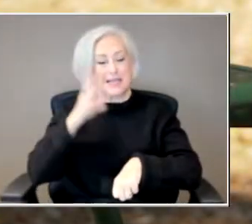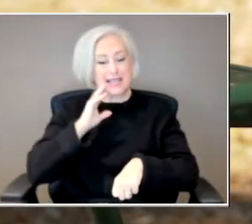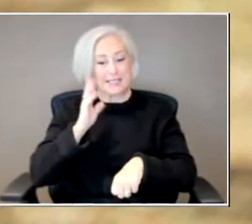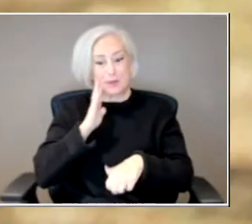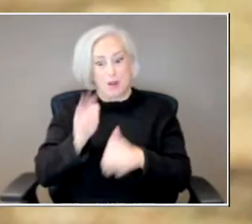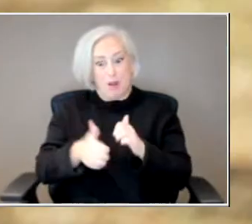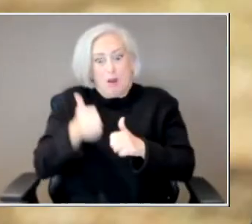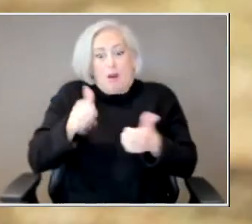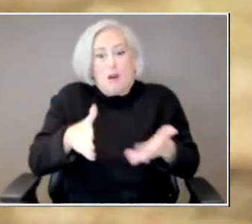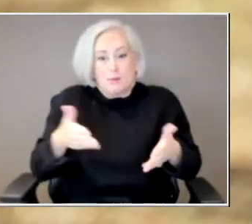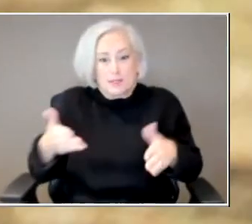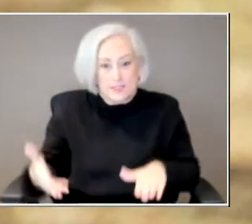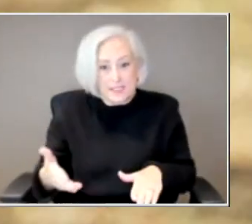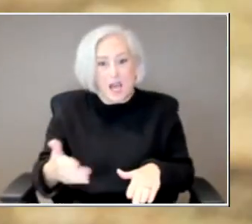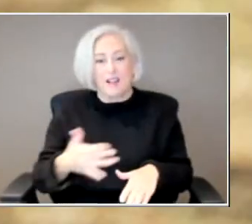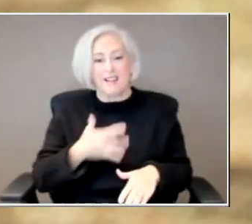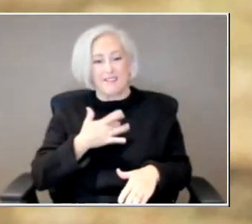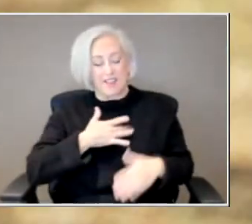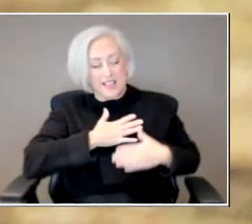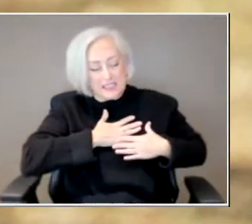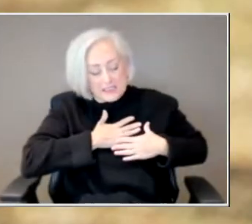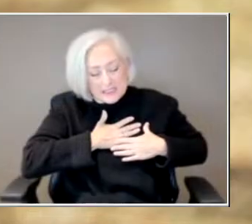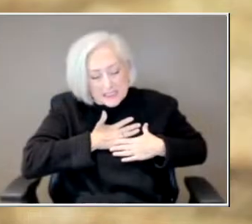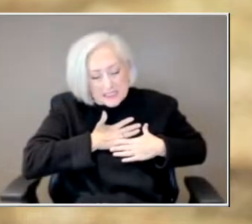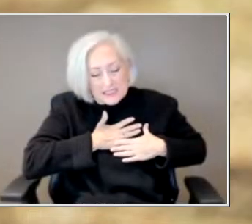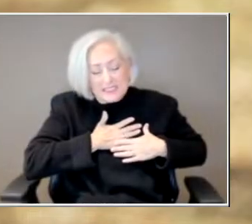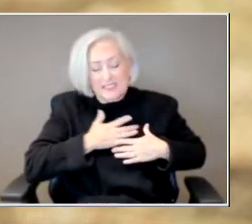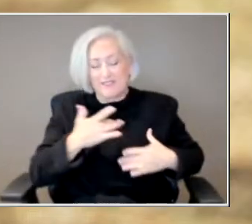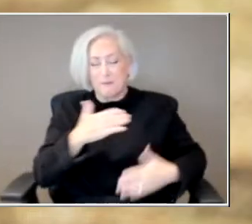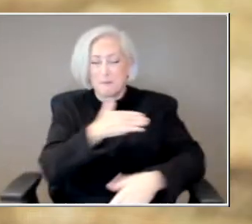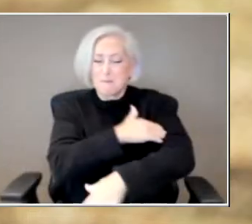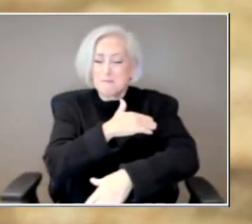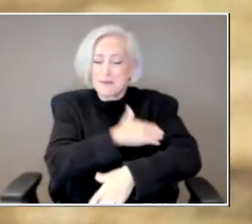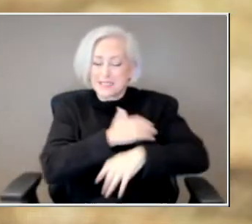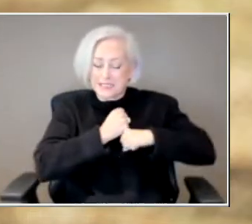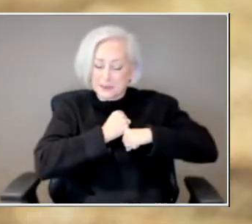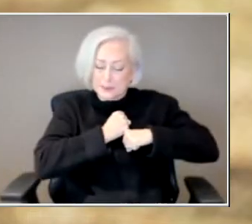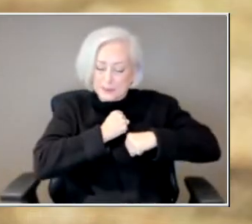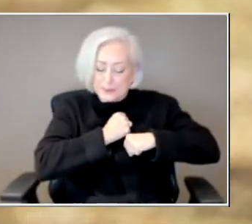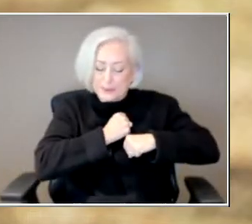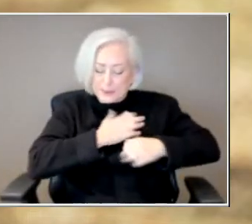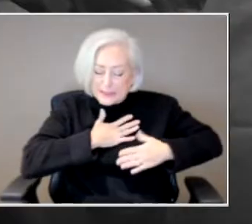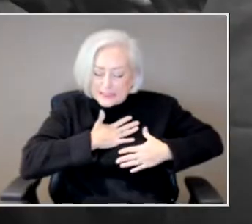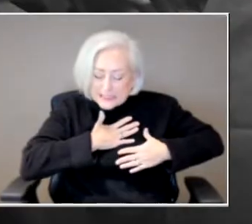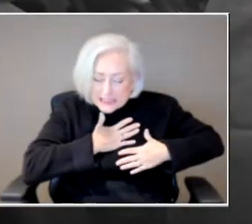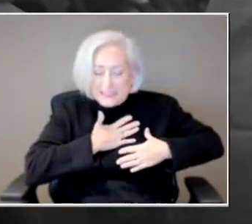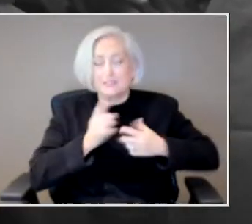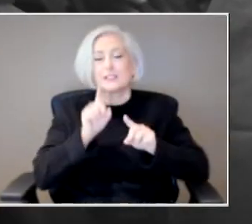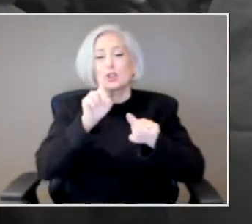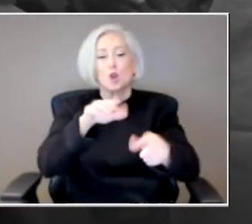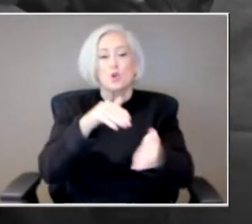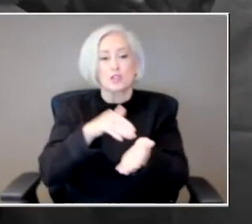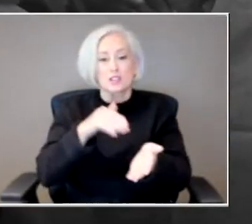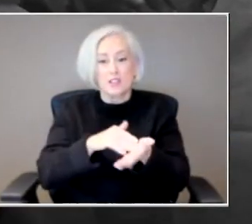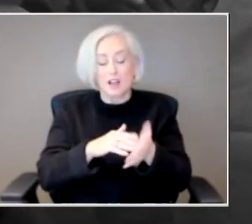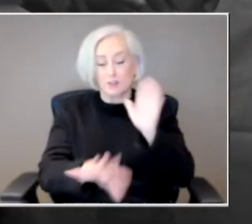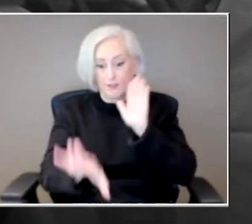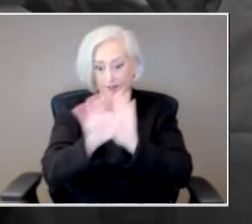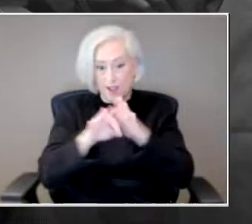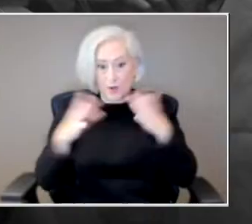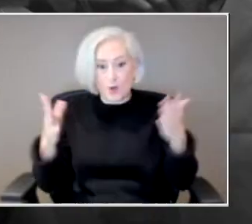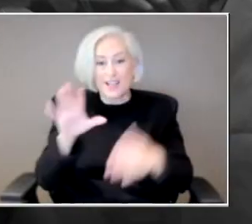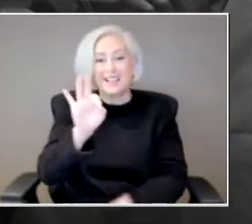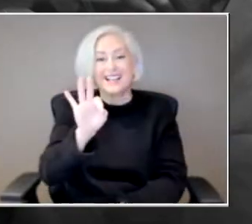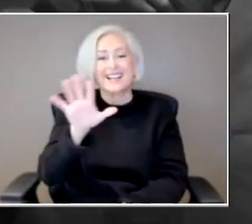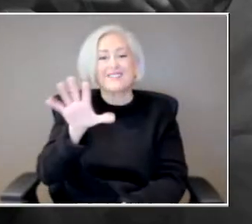at first. So I went to the doctor, and that's when they found out I had a blocked artery, 95%. Diagnosed with heart disease,